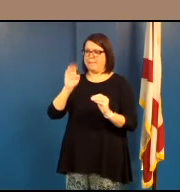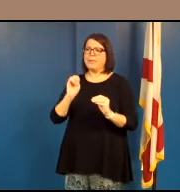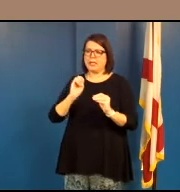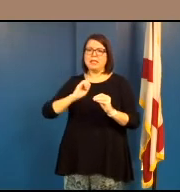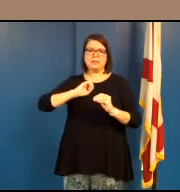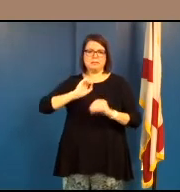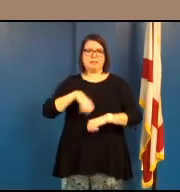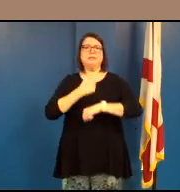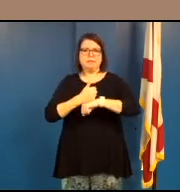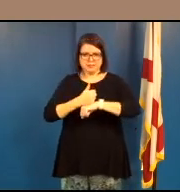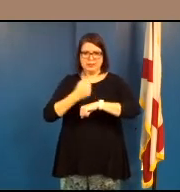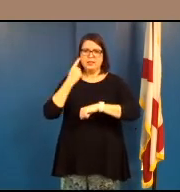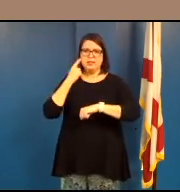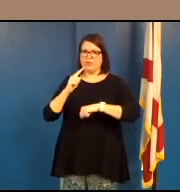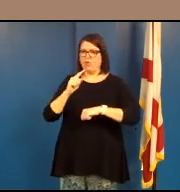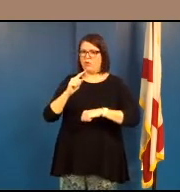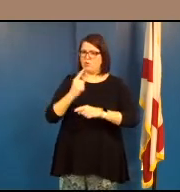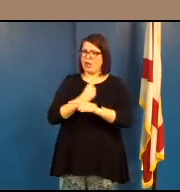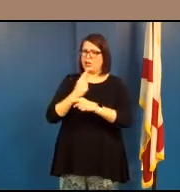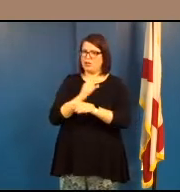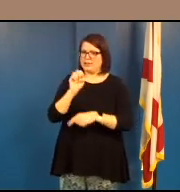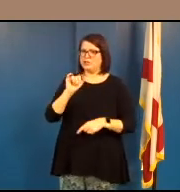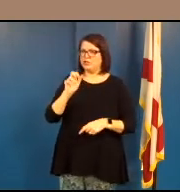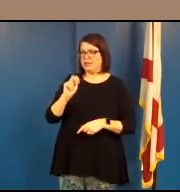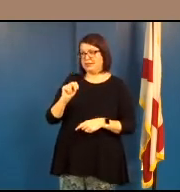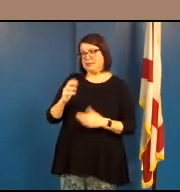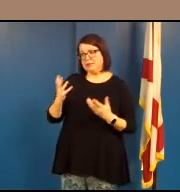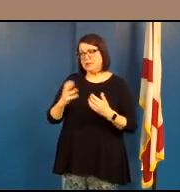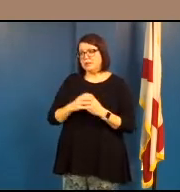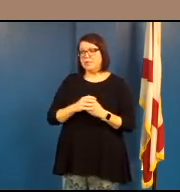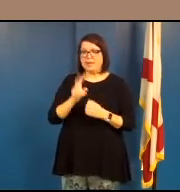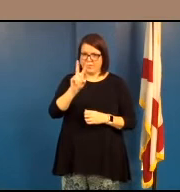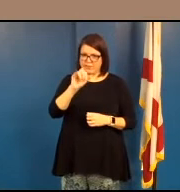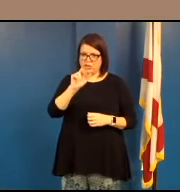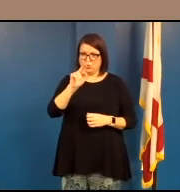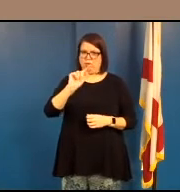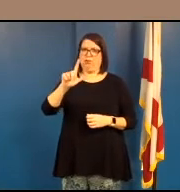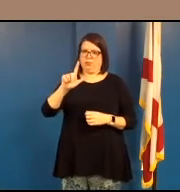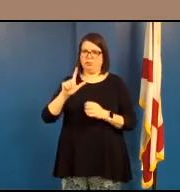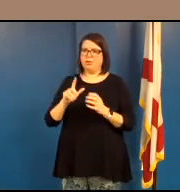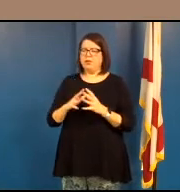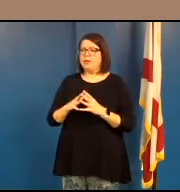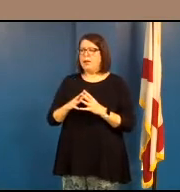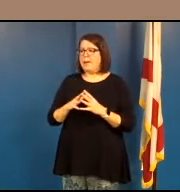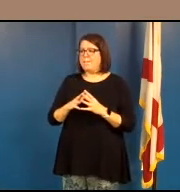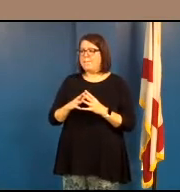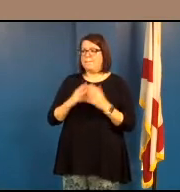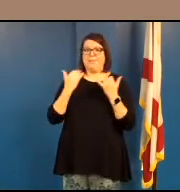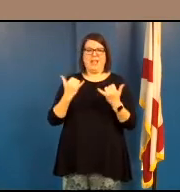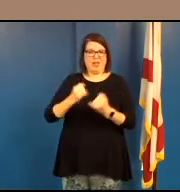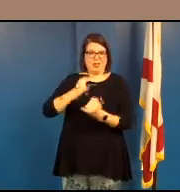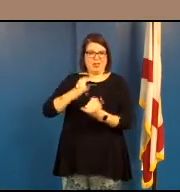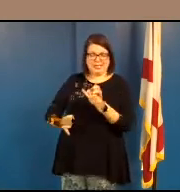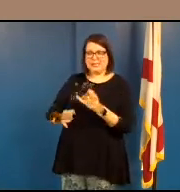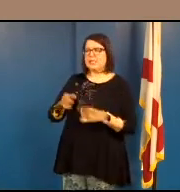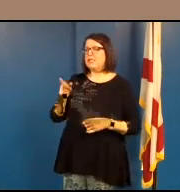this is probably the most substantive and most important thing of our discussion today is the fiscal year 19-20